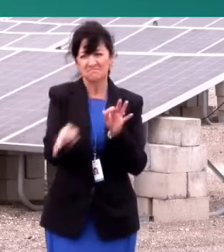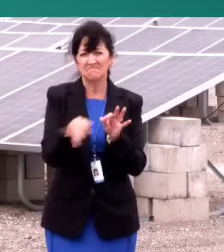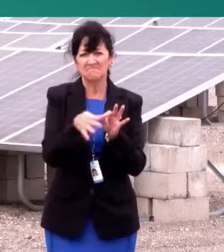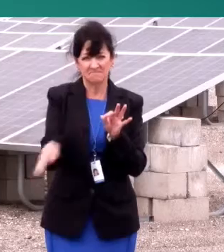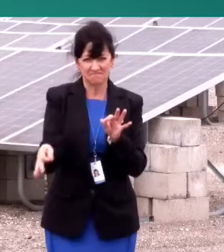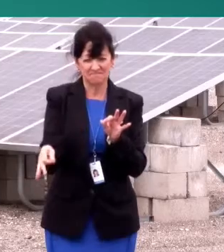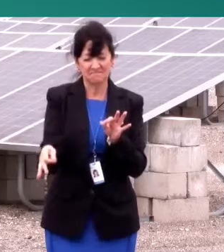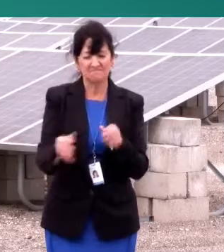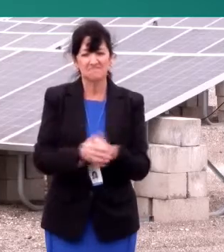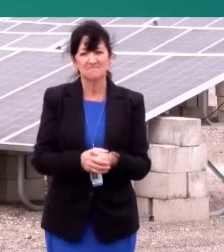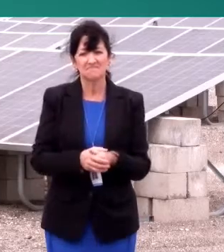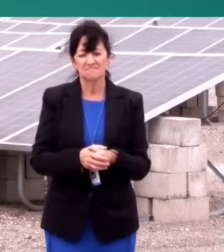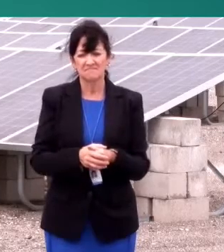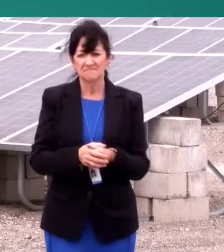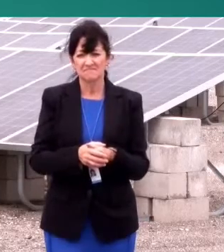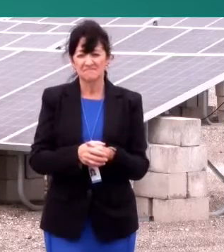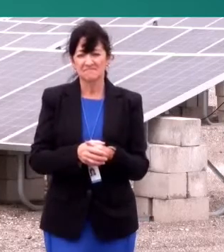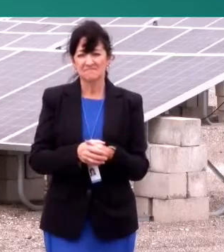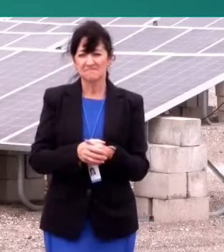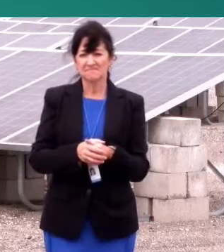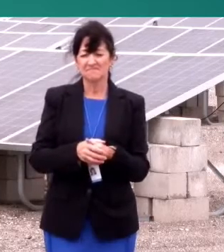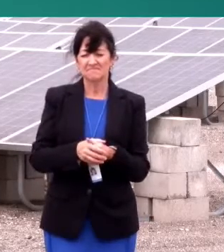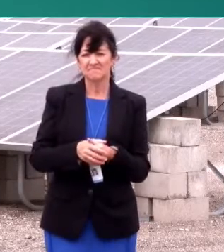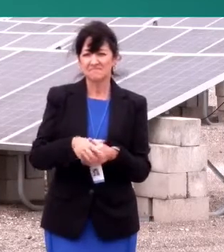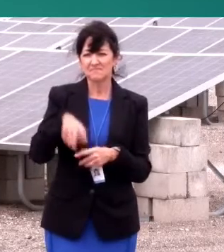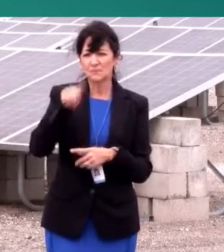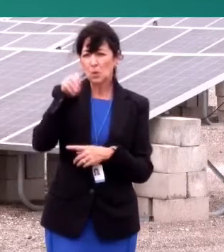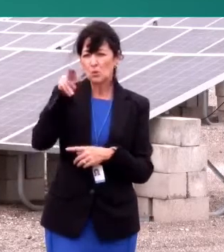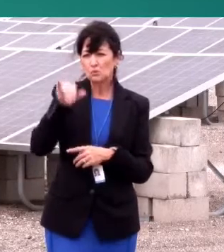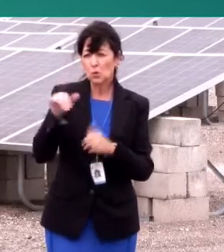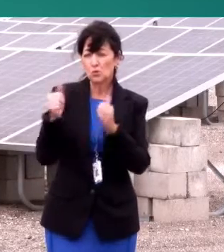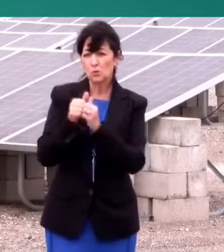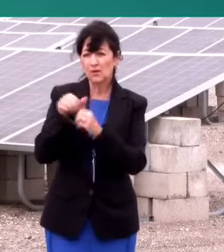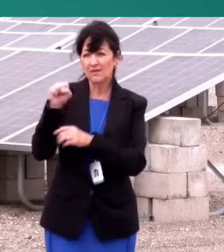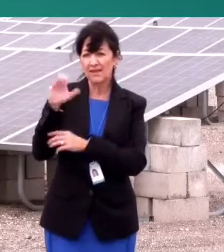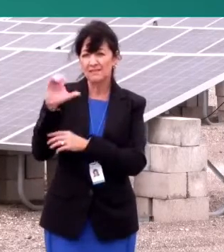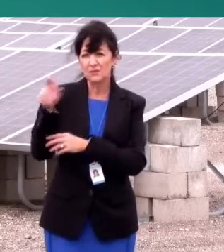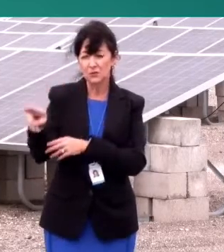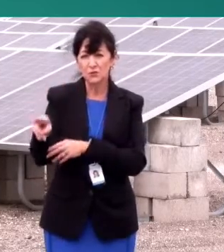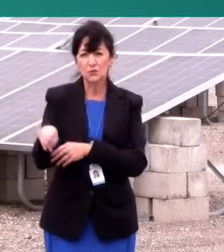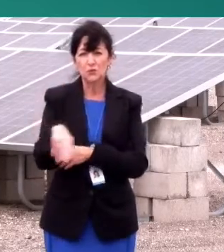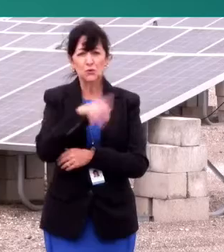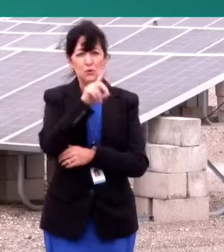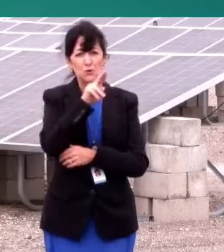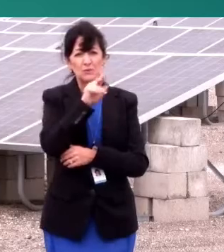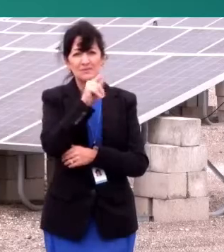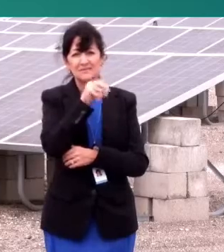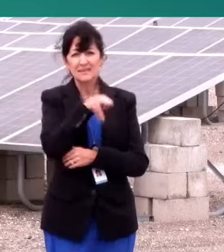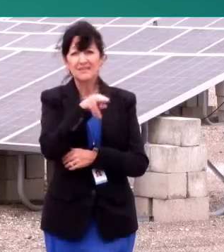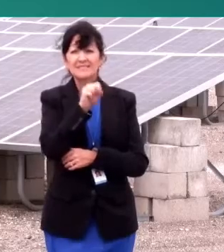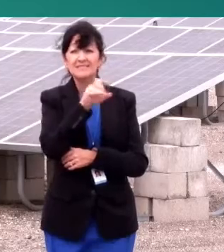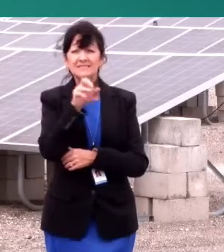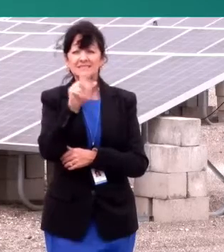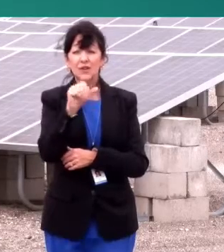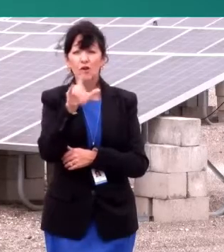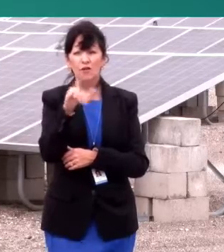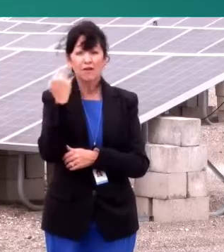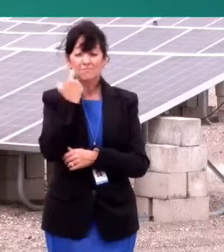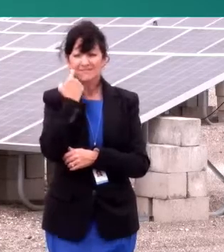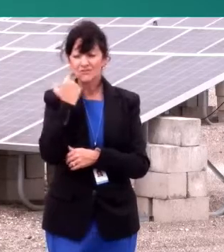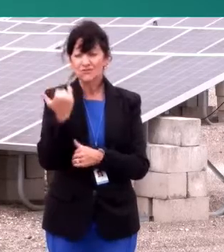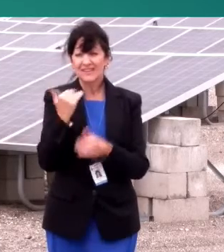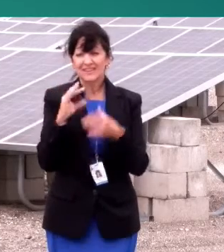Quirk, Rob Underwood, Tony DePrima with the SCU, Dustin Thompson with the Sierra Club, Jeffrey